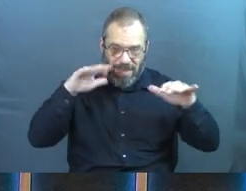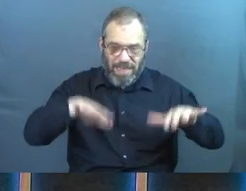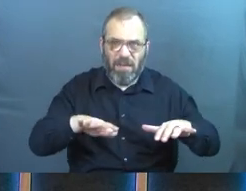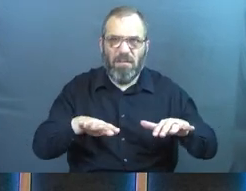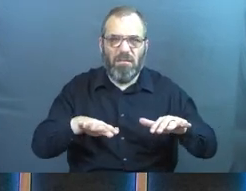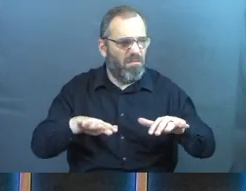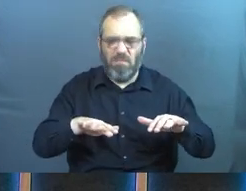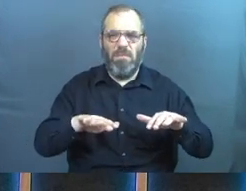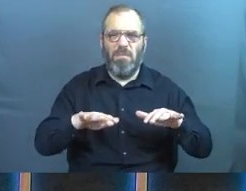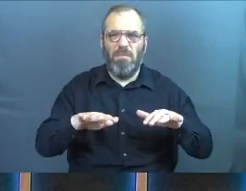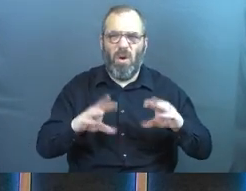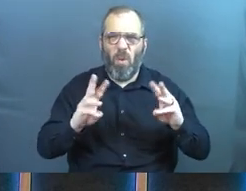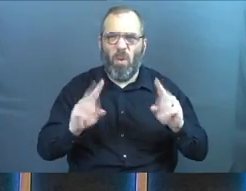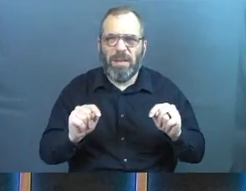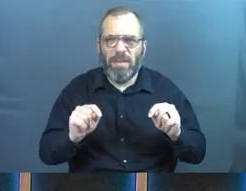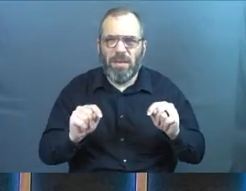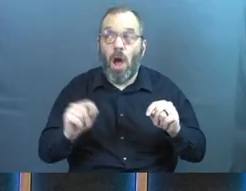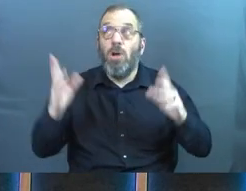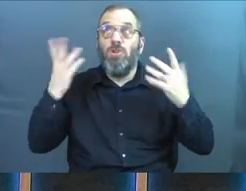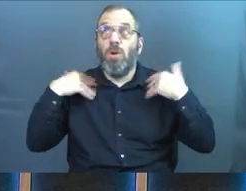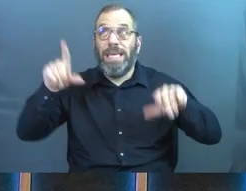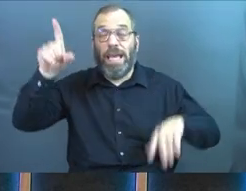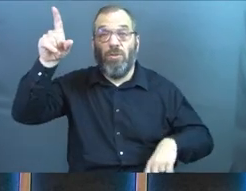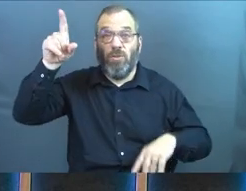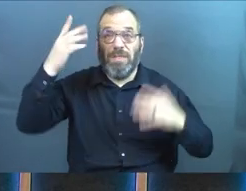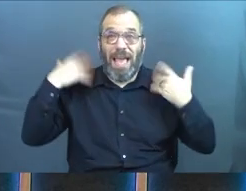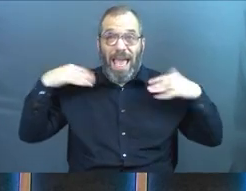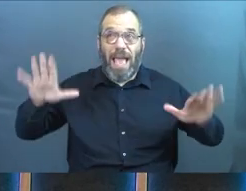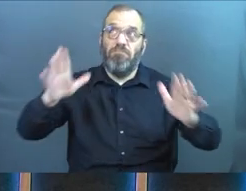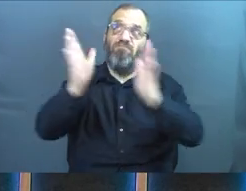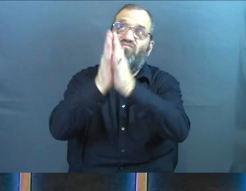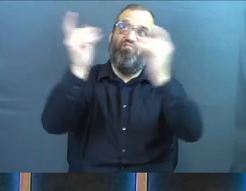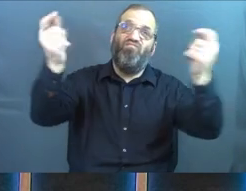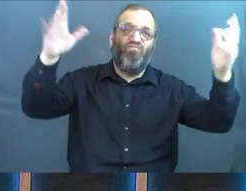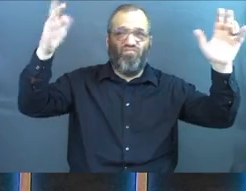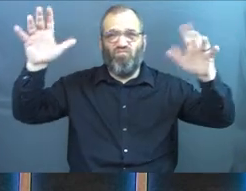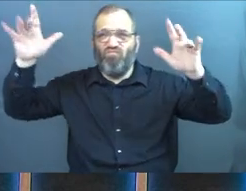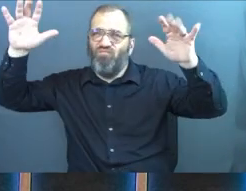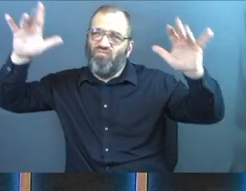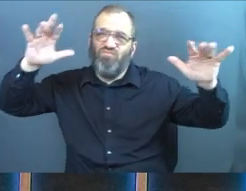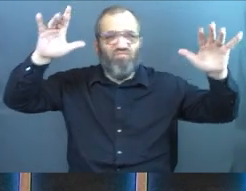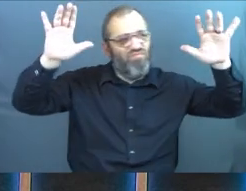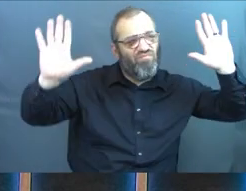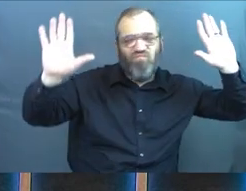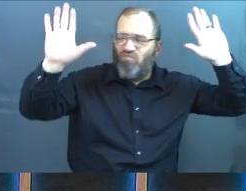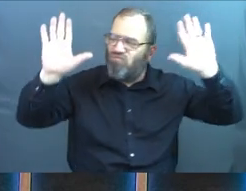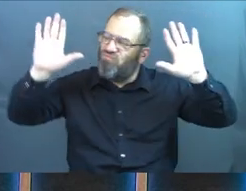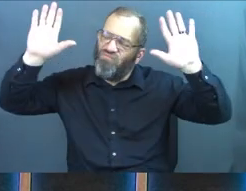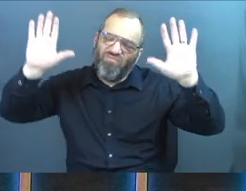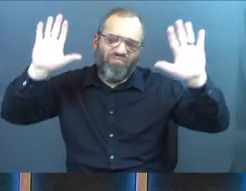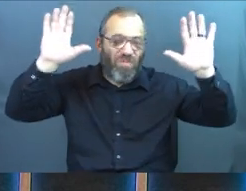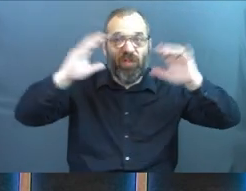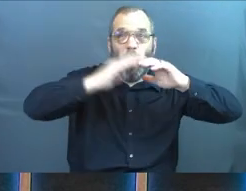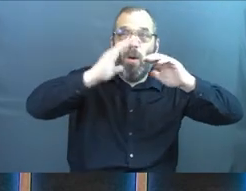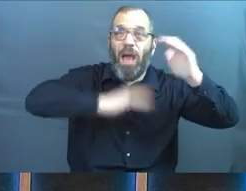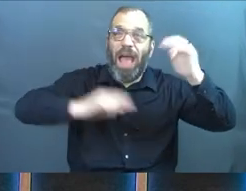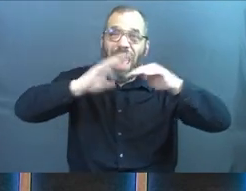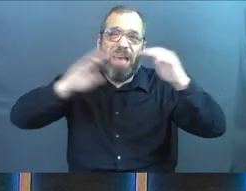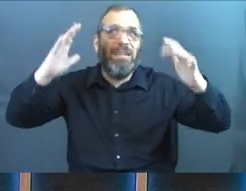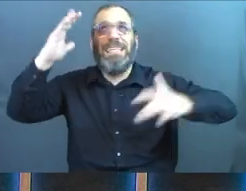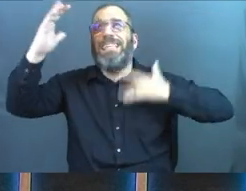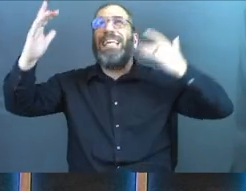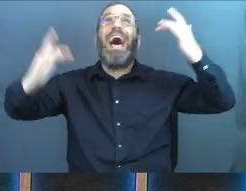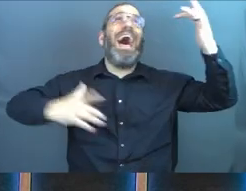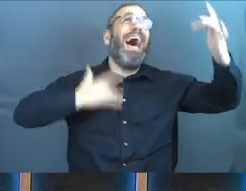this is weird. So the angel's up there celebrating, right? This is a party. And he's like, everybody in heaven is